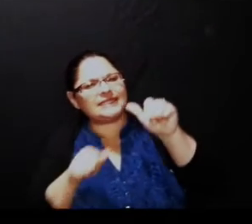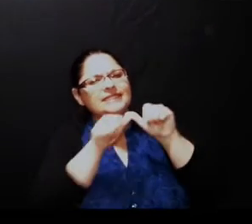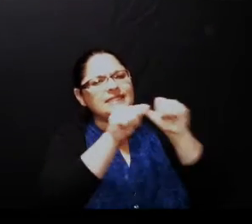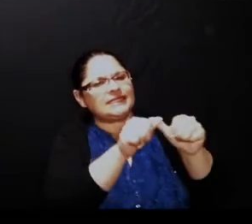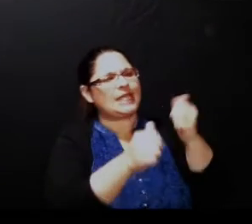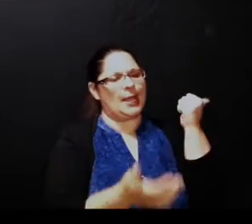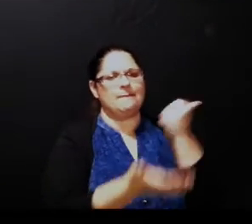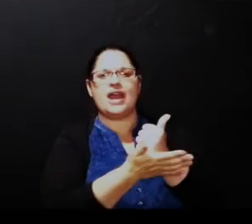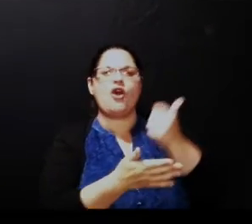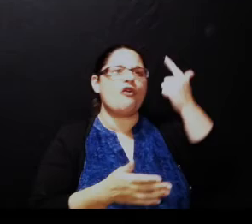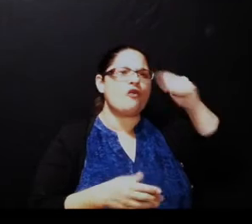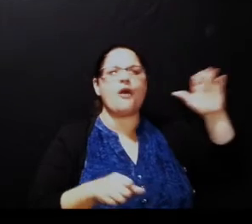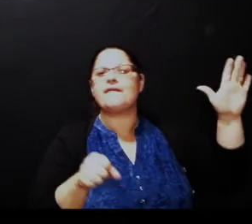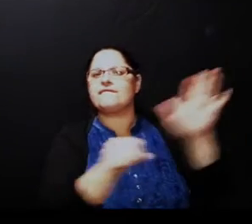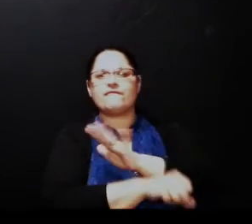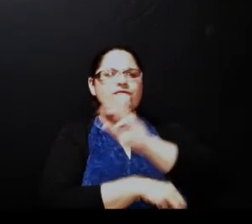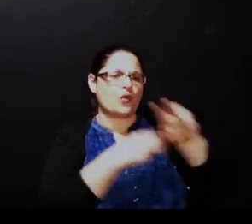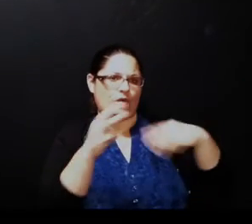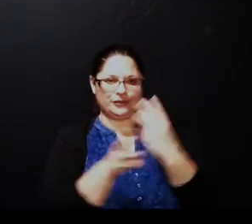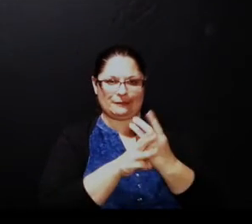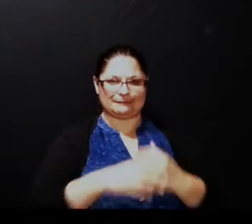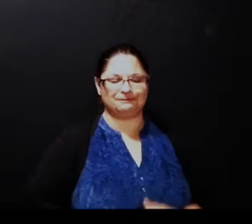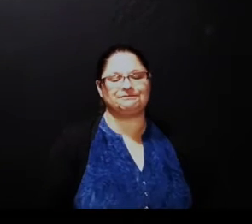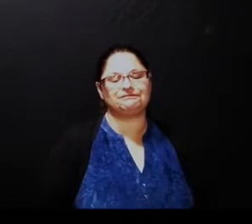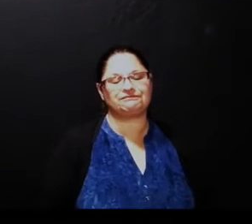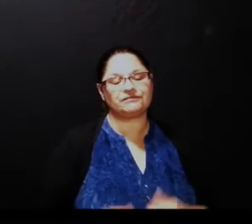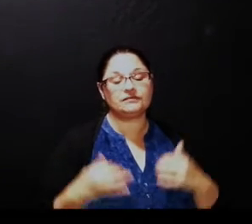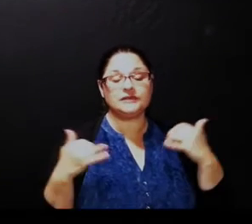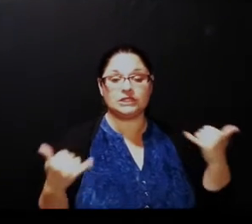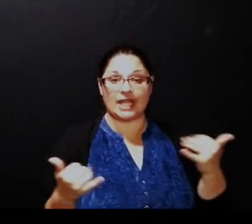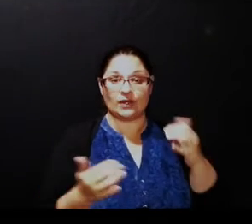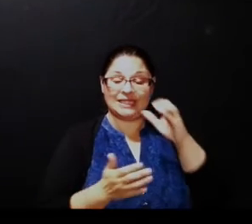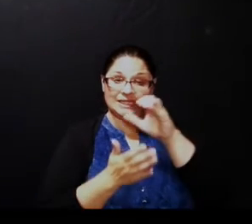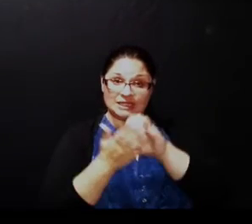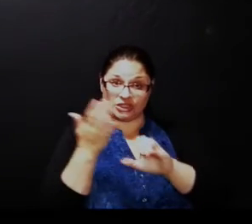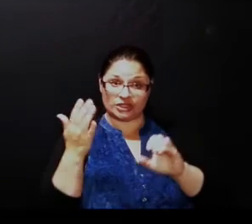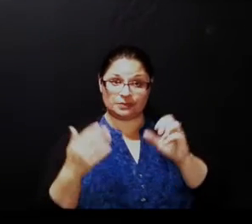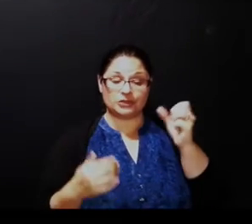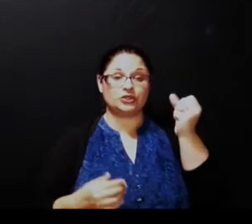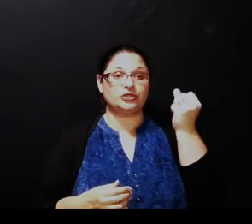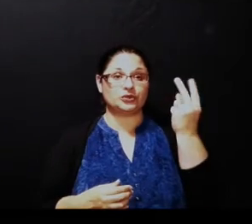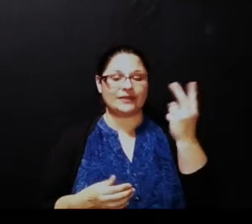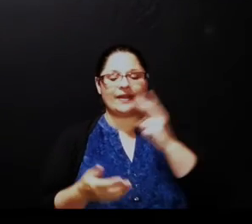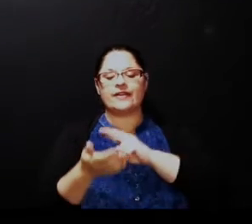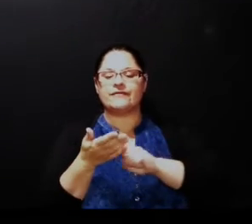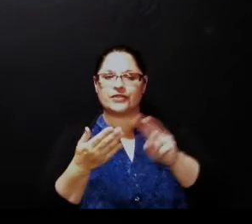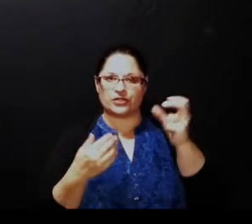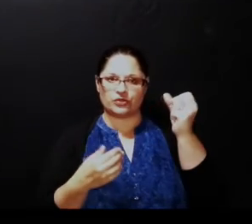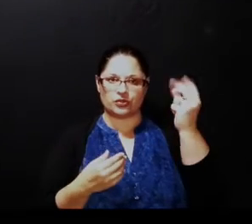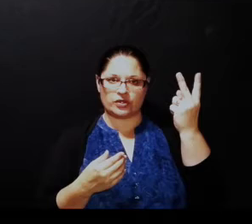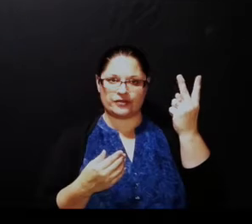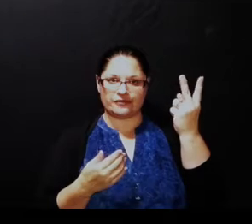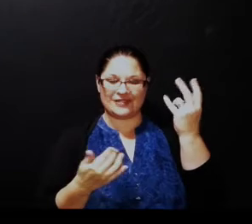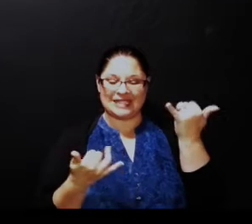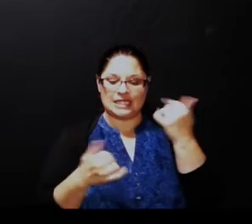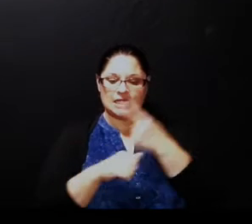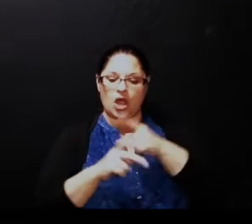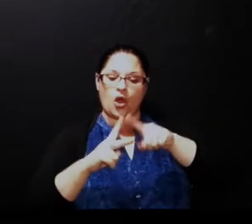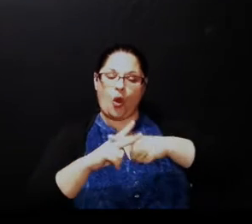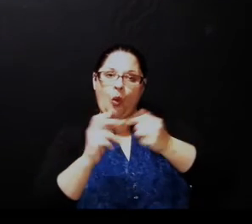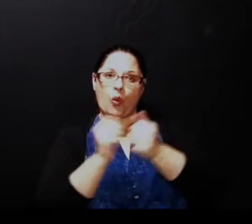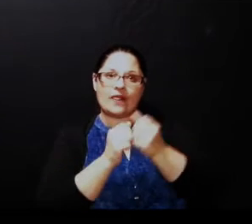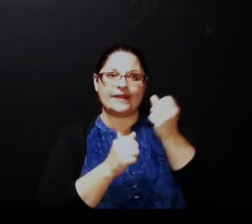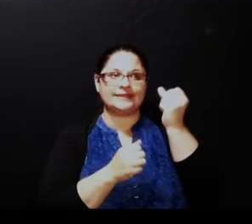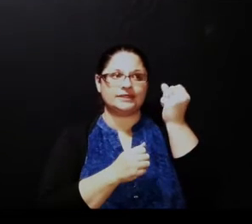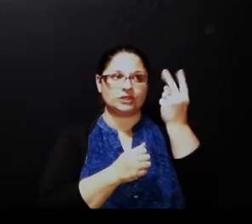turn with me to John chapter 12. Go to verse 12 of the gospel, and we're going to look at verses 12 through 19